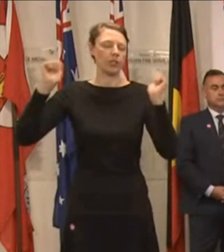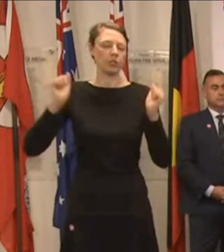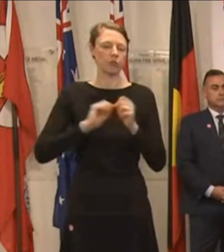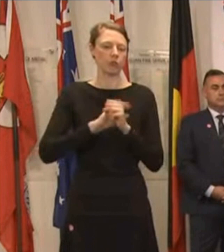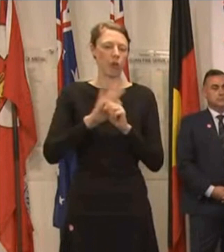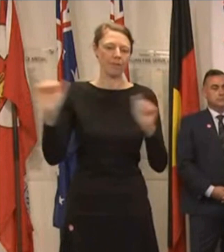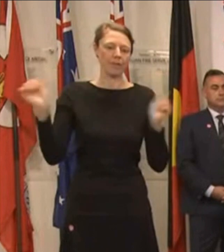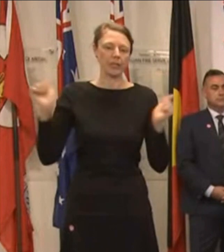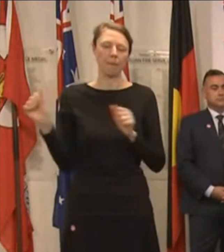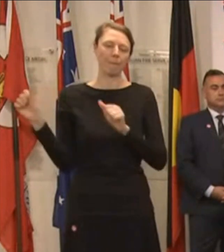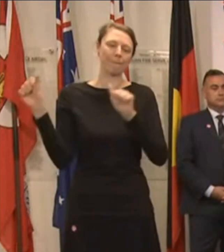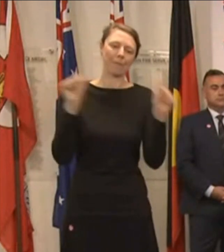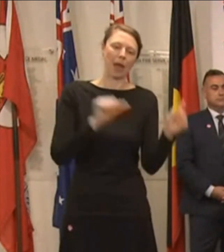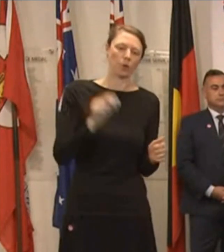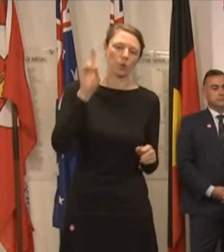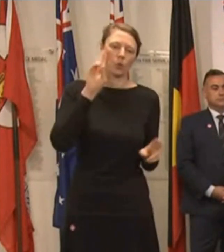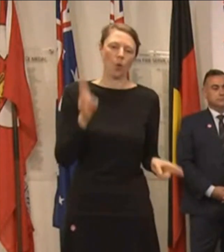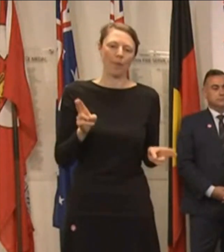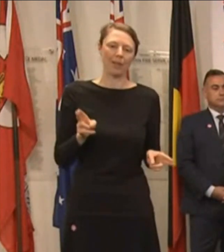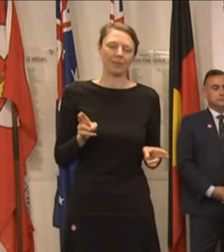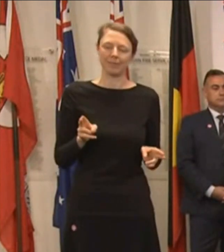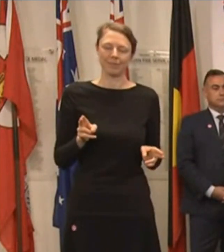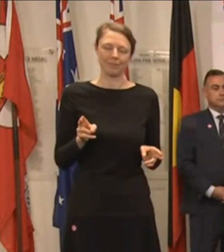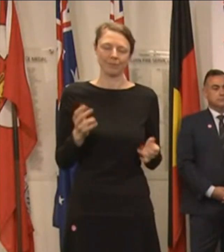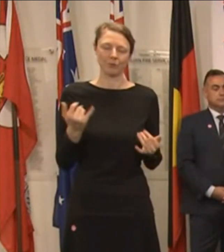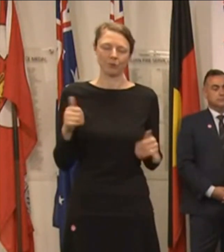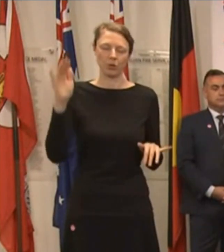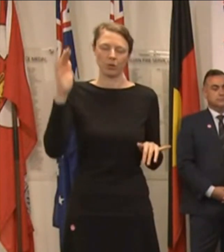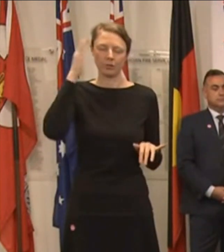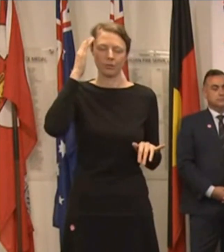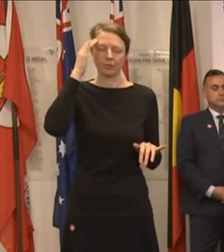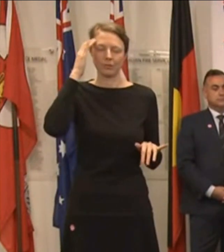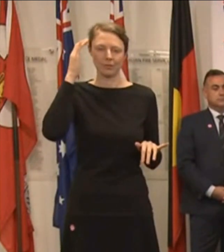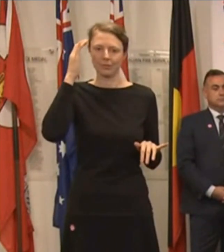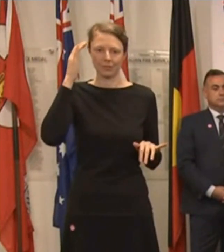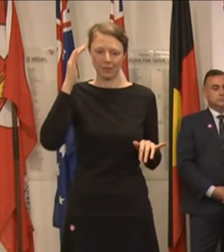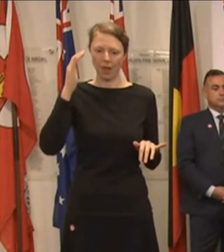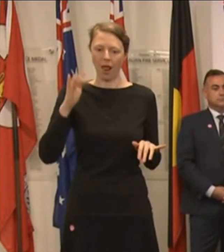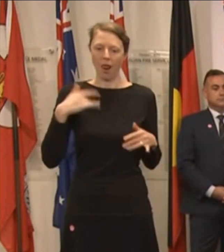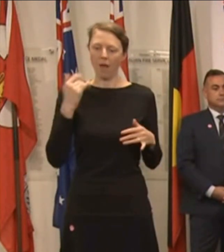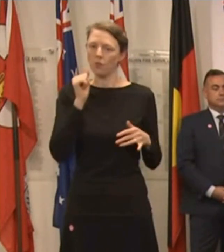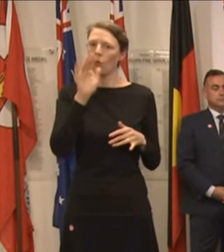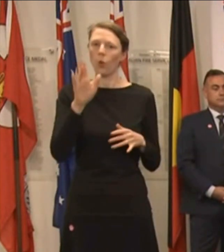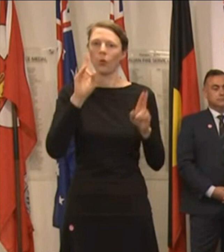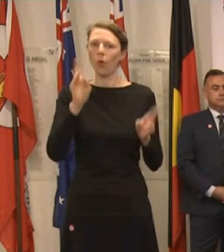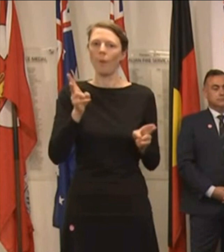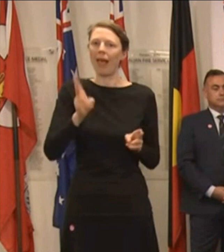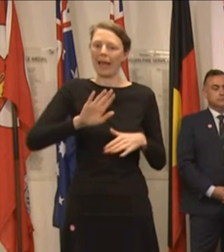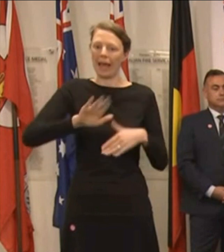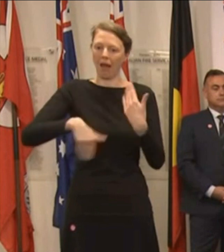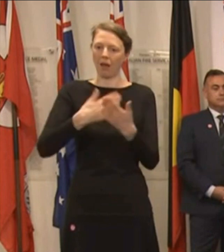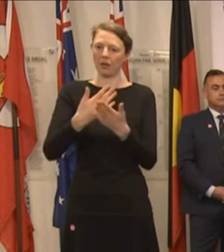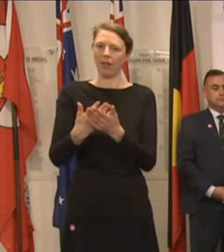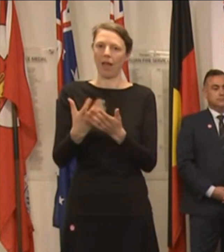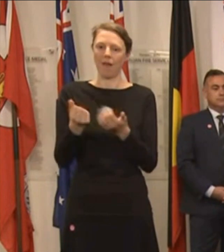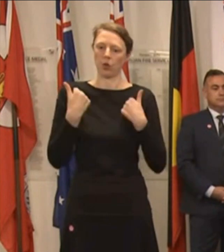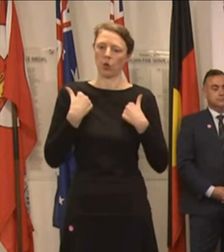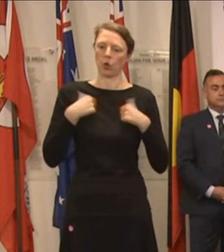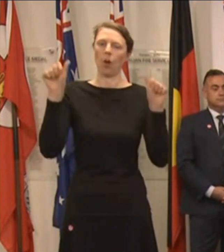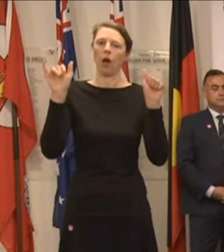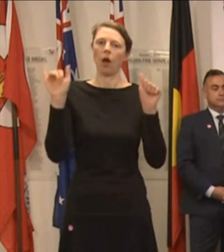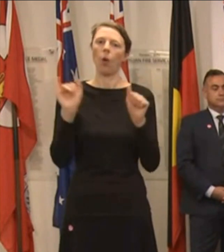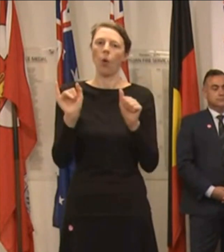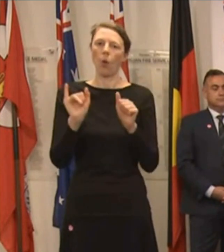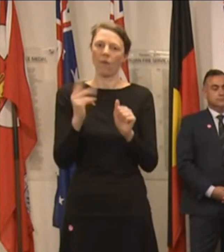we, notwithstanding the fact that it is a higher risk activity at a funeral, have we got any examples of the virus transmitting at a funeral